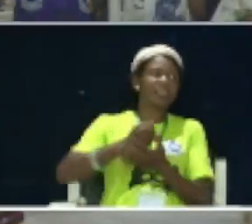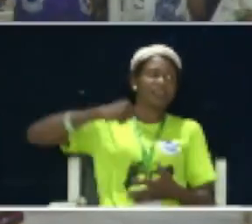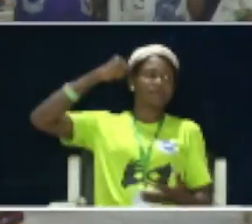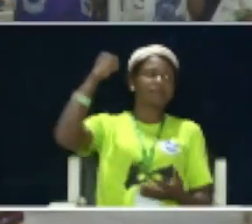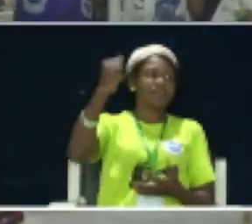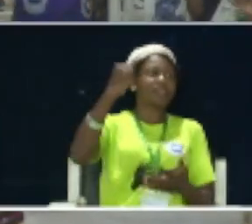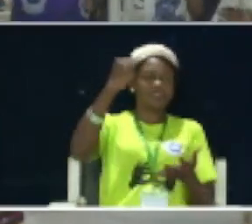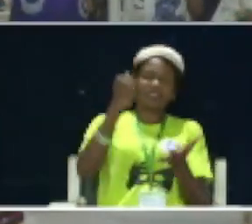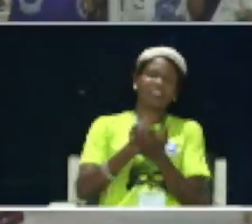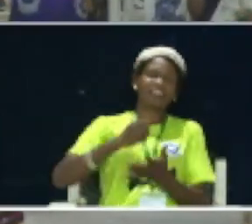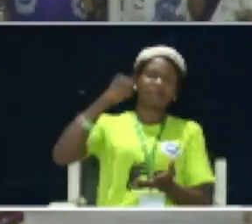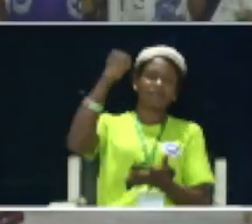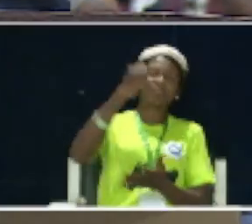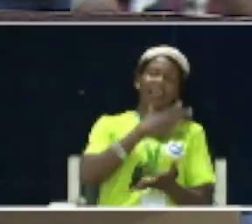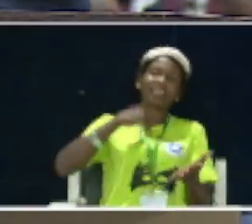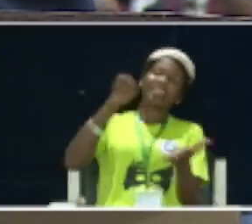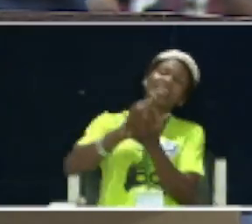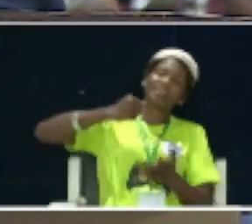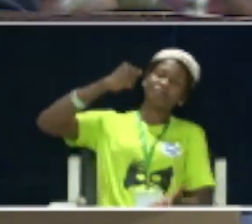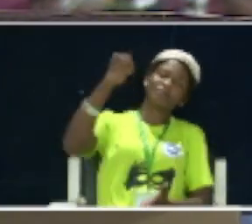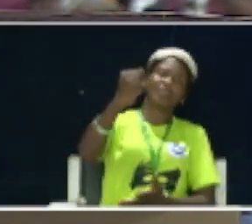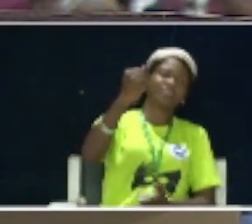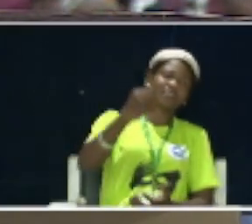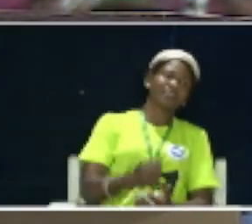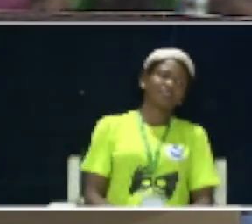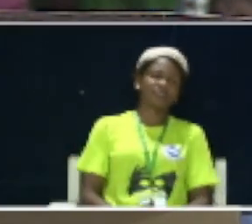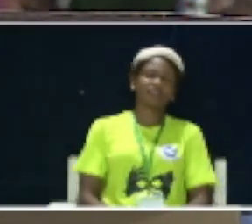Amen and amen.